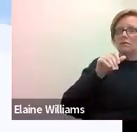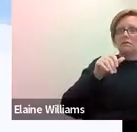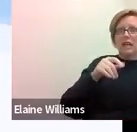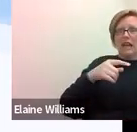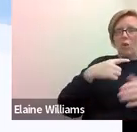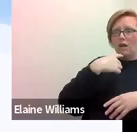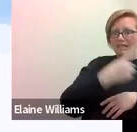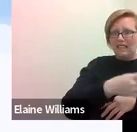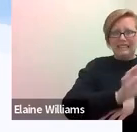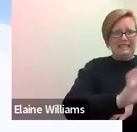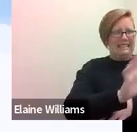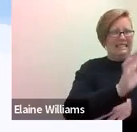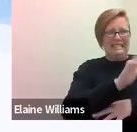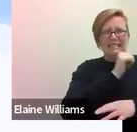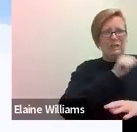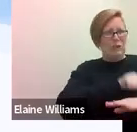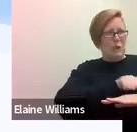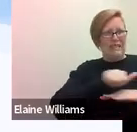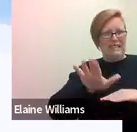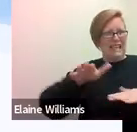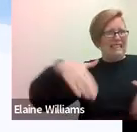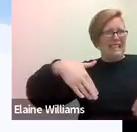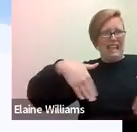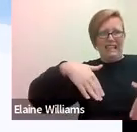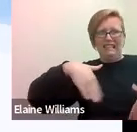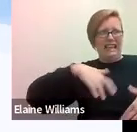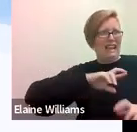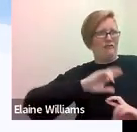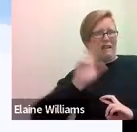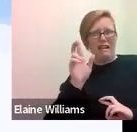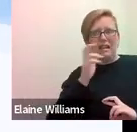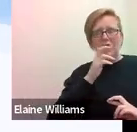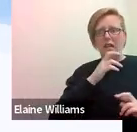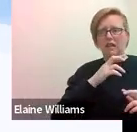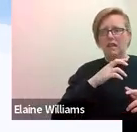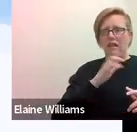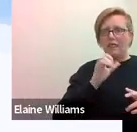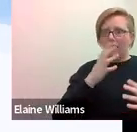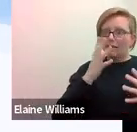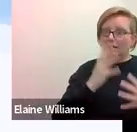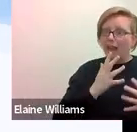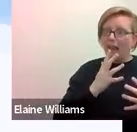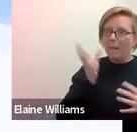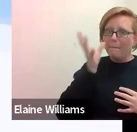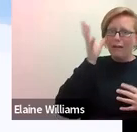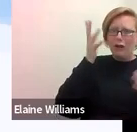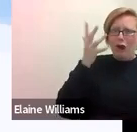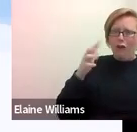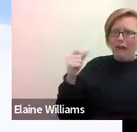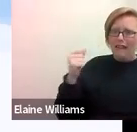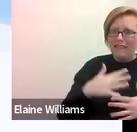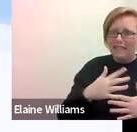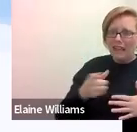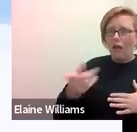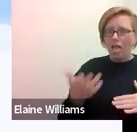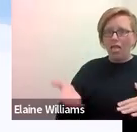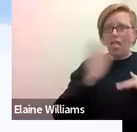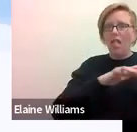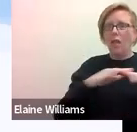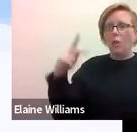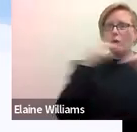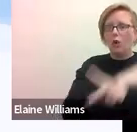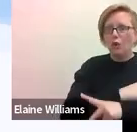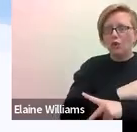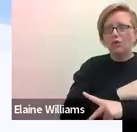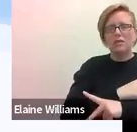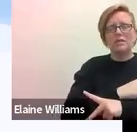for that year. And I think that that's sad, because it is very, very scary. It's a very scary experience for families. And